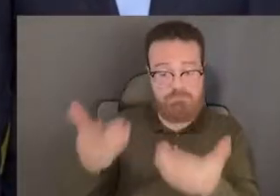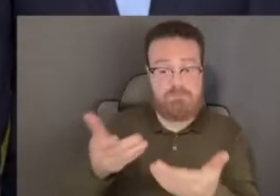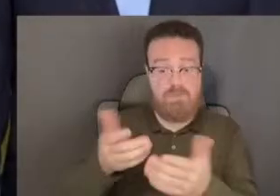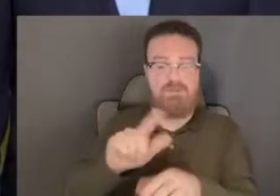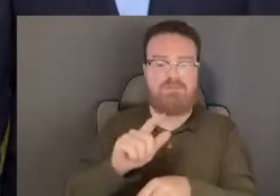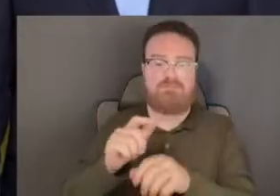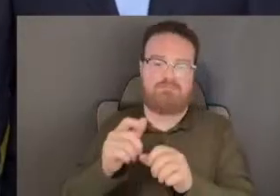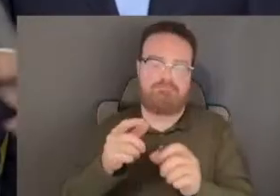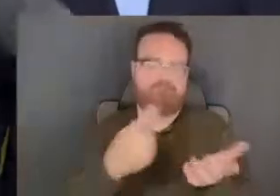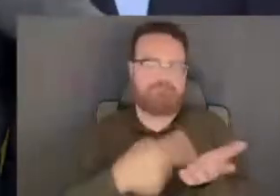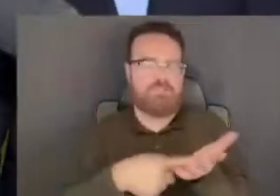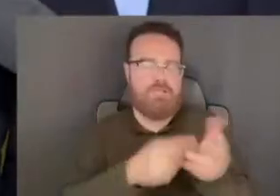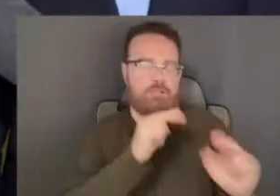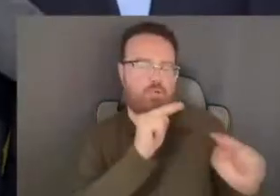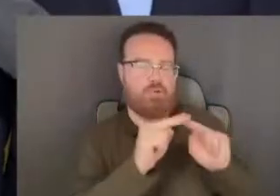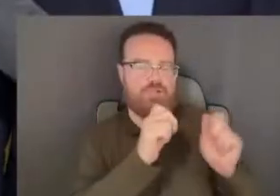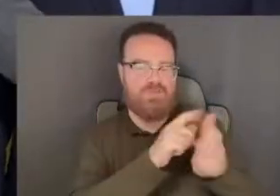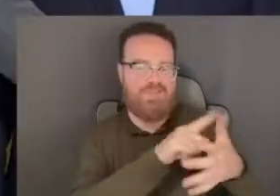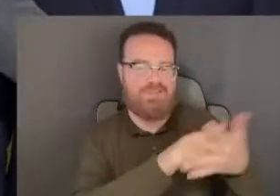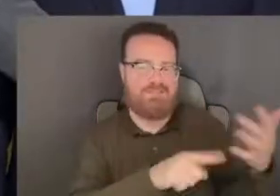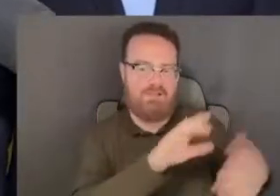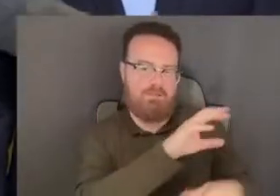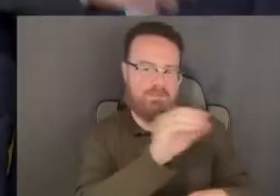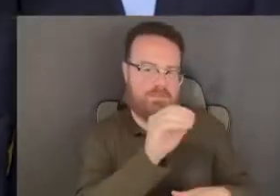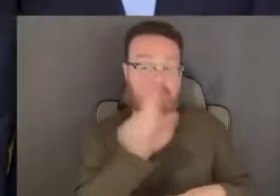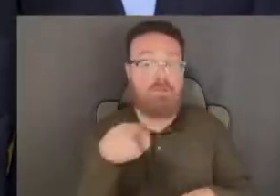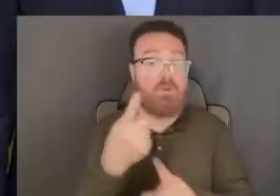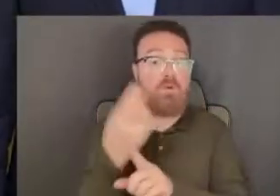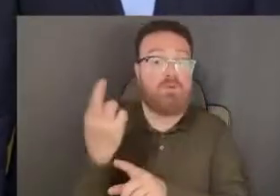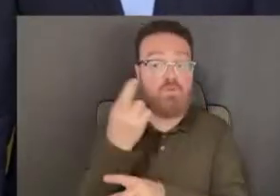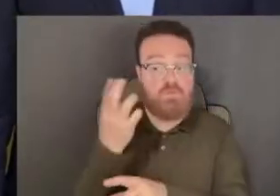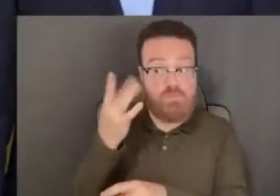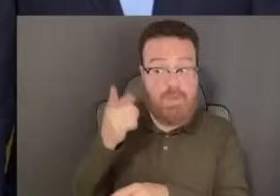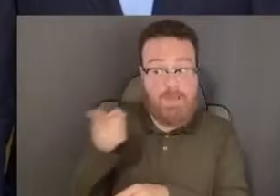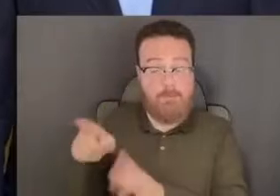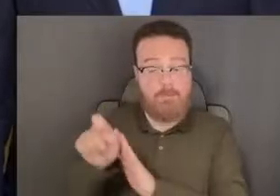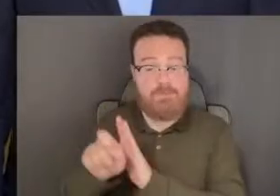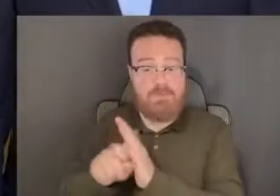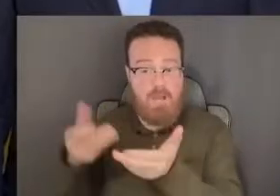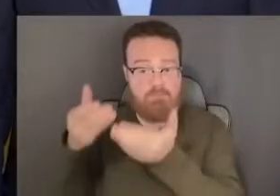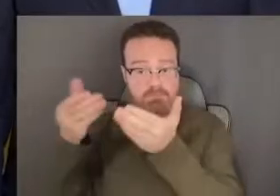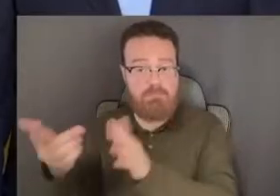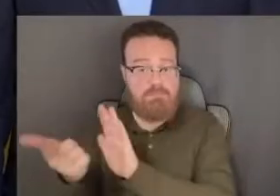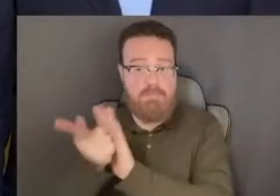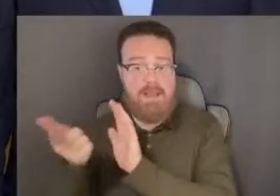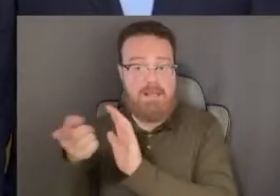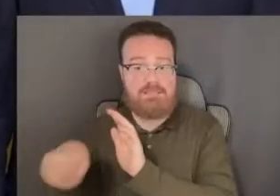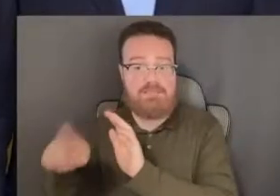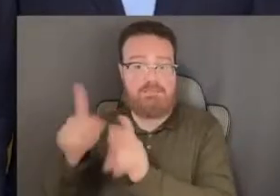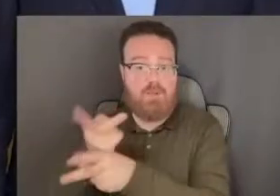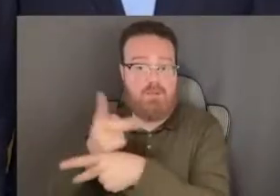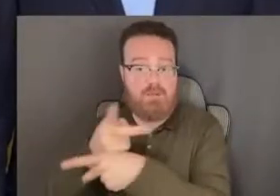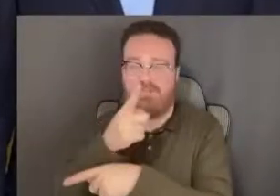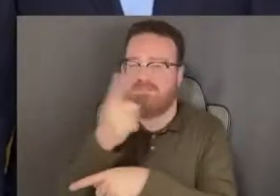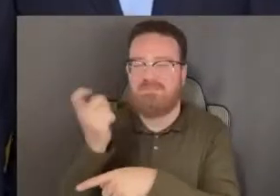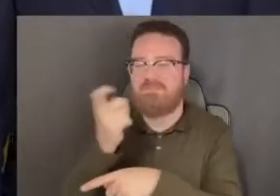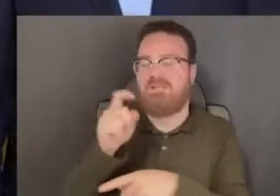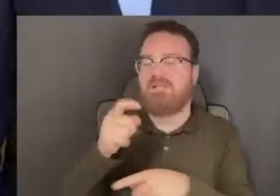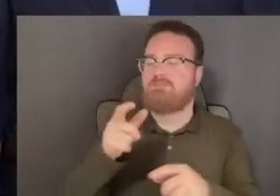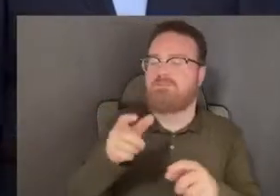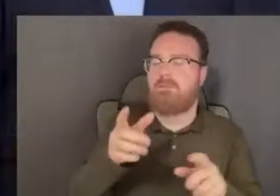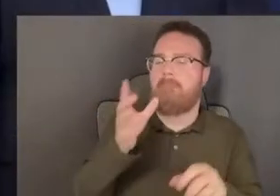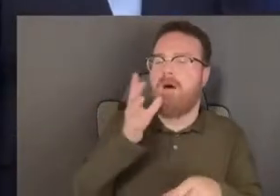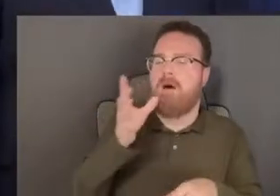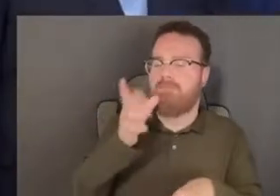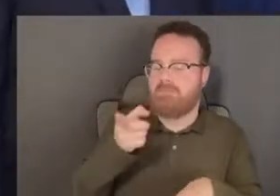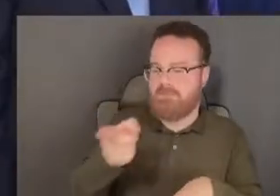states have banned these products is because of these ladies and millions of more across the country, the warrior moms who have powered